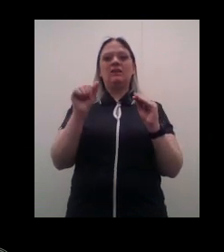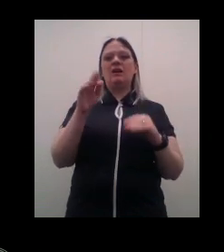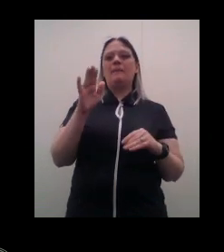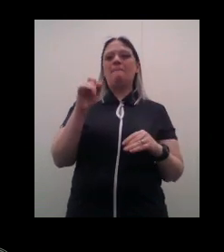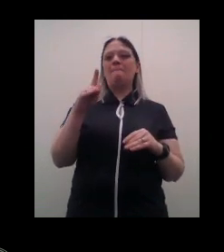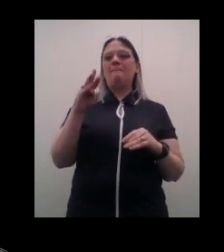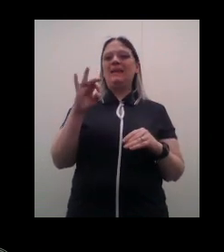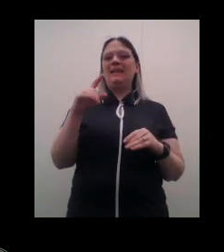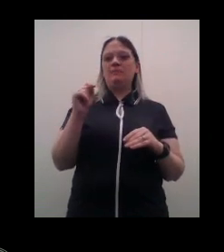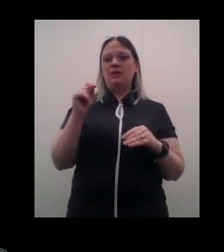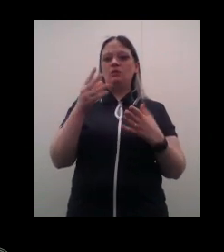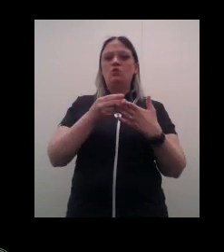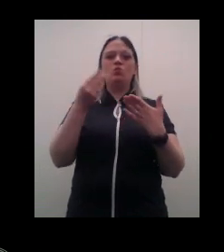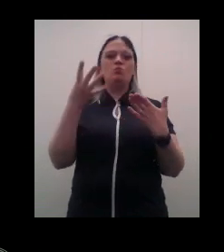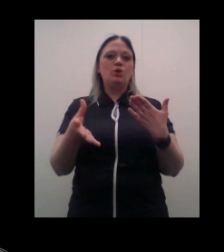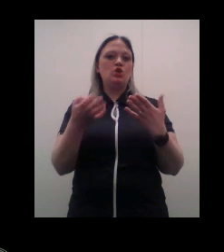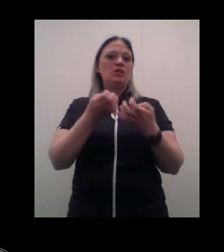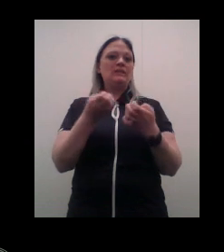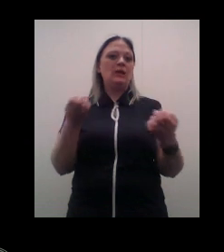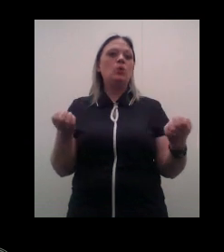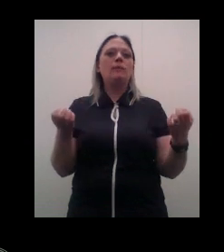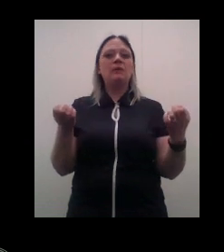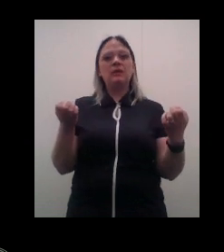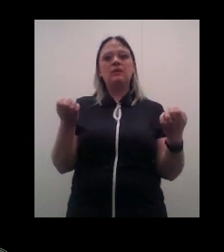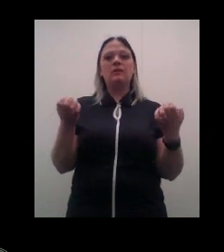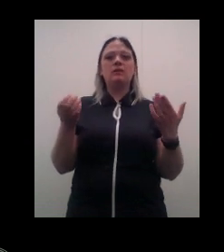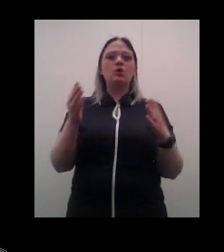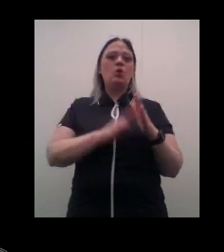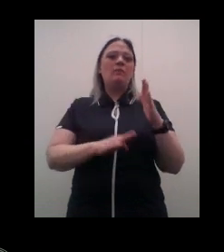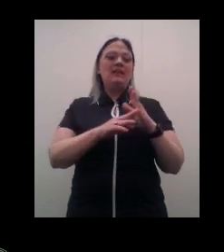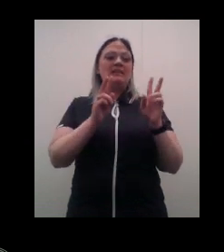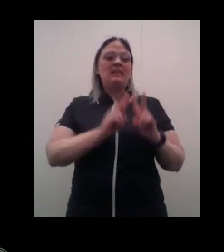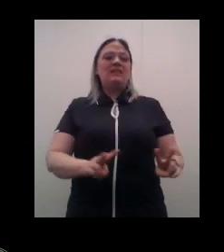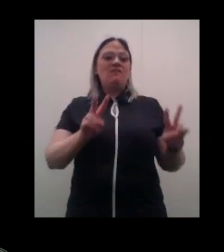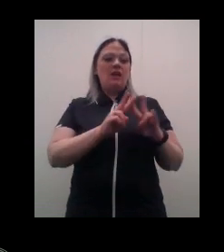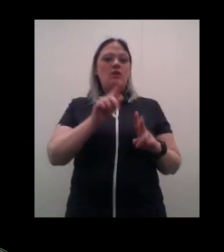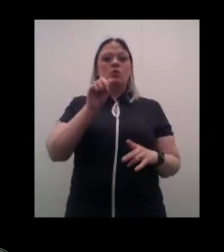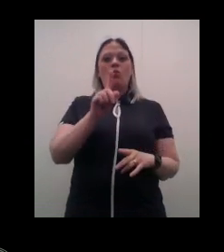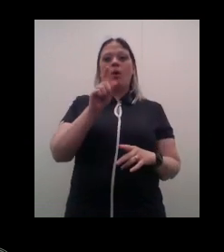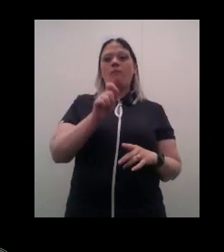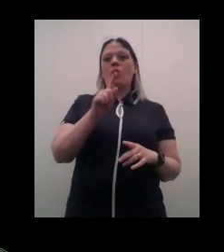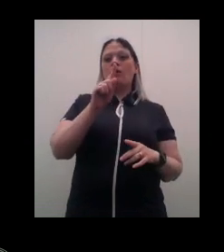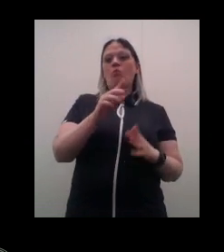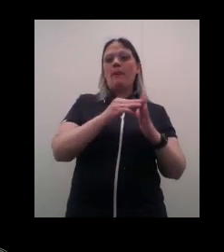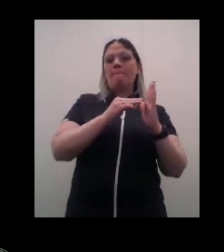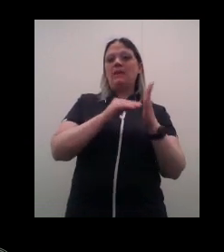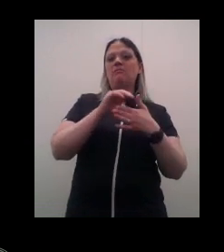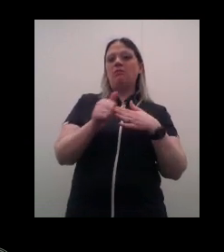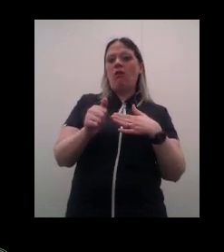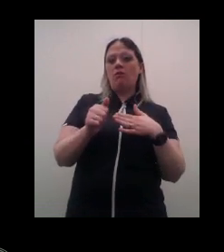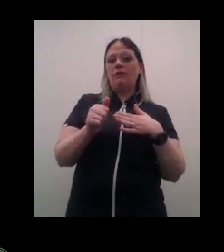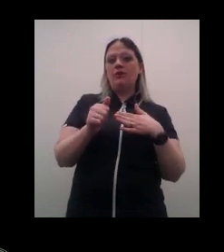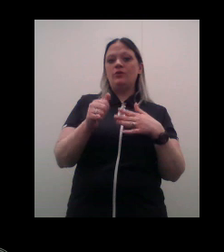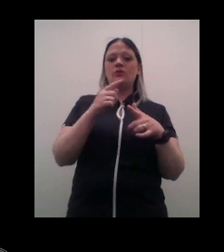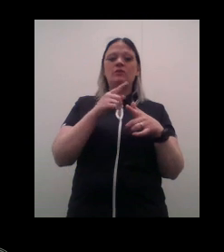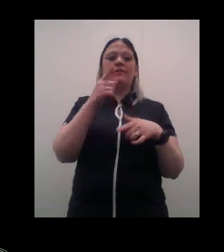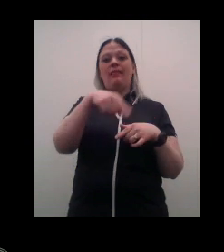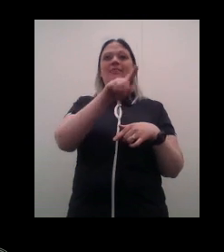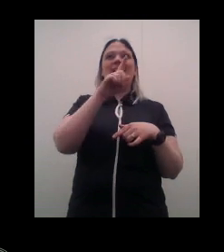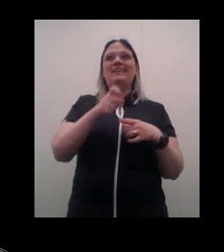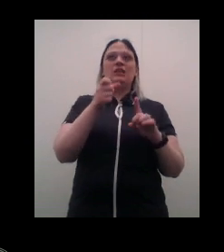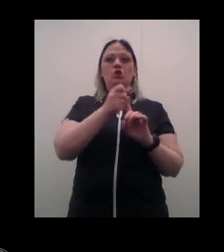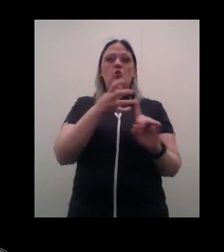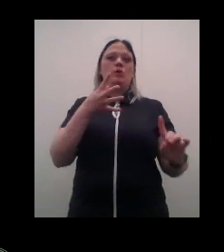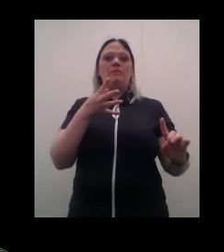purchase equipment. Basically the value of the equipment would be $1.1 million that they need to expand